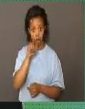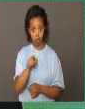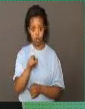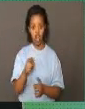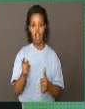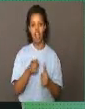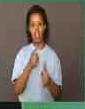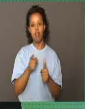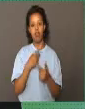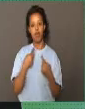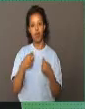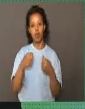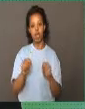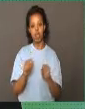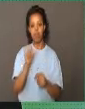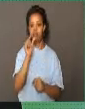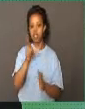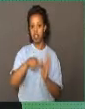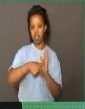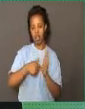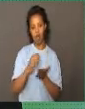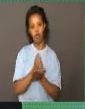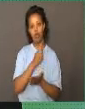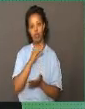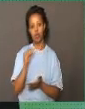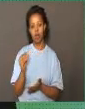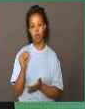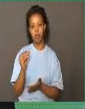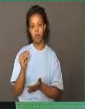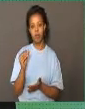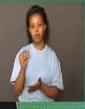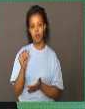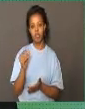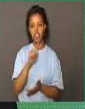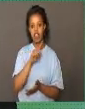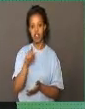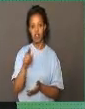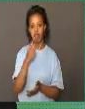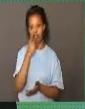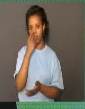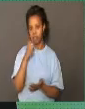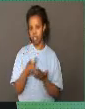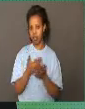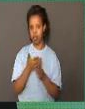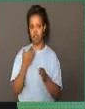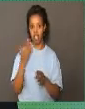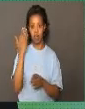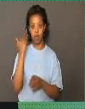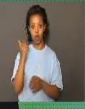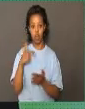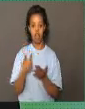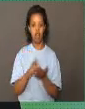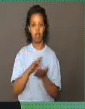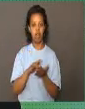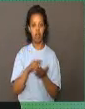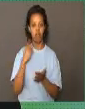activity, please take a few minutes to write down your experience of using